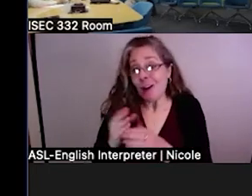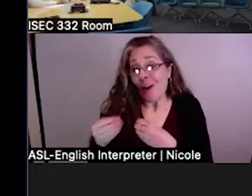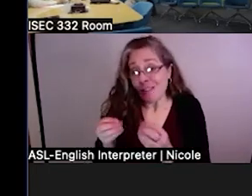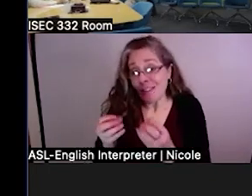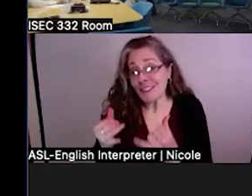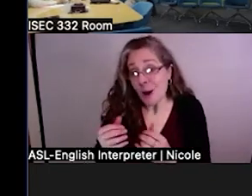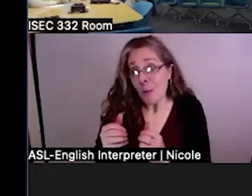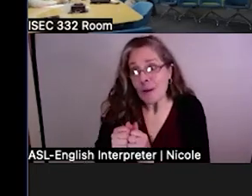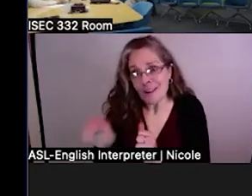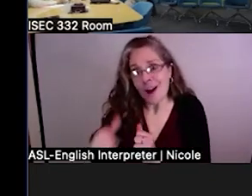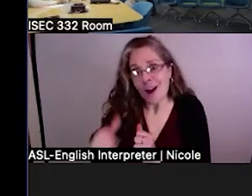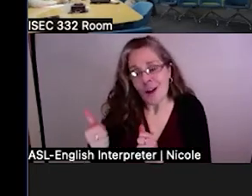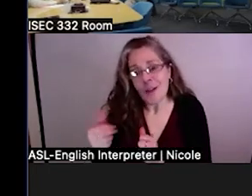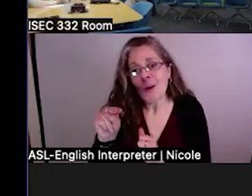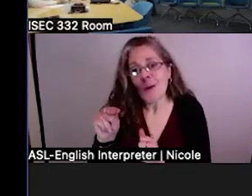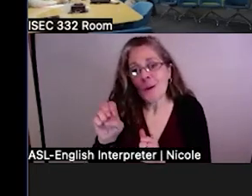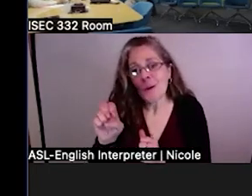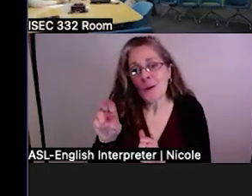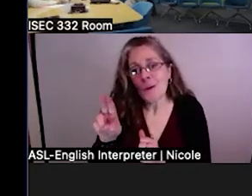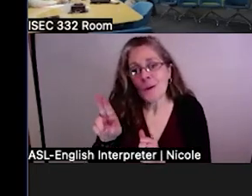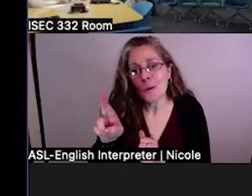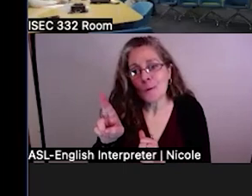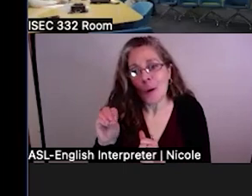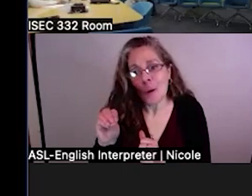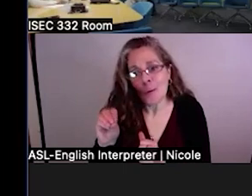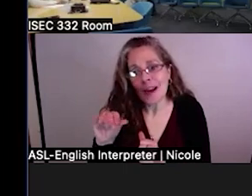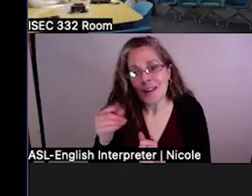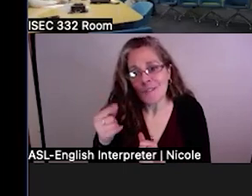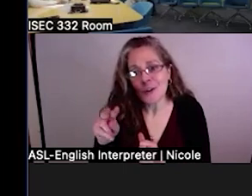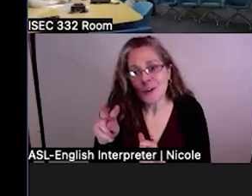person. And we're so out about our neurodivergence in